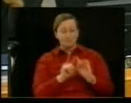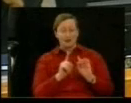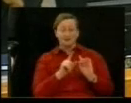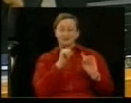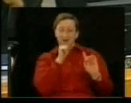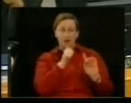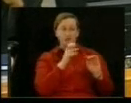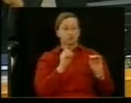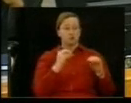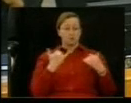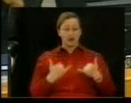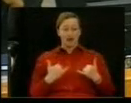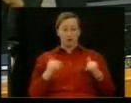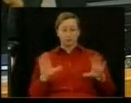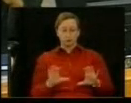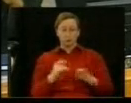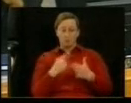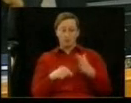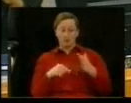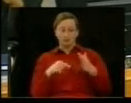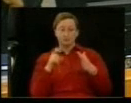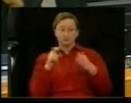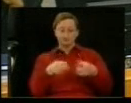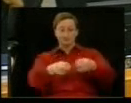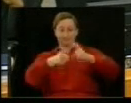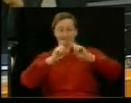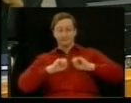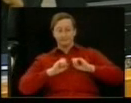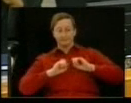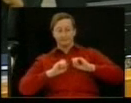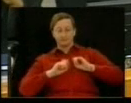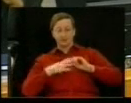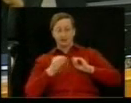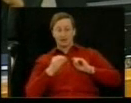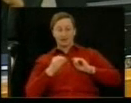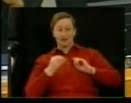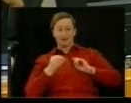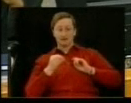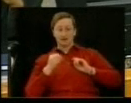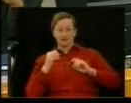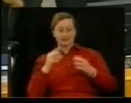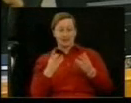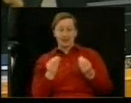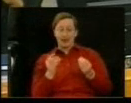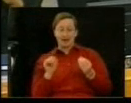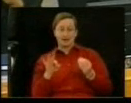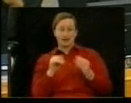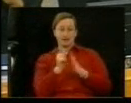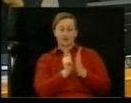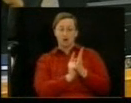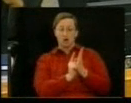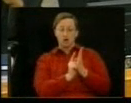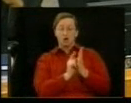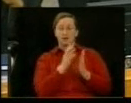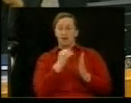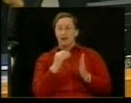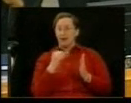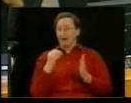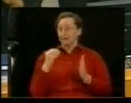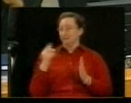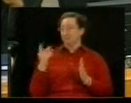dealing with what they gave us to do. And, we're a land of laws. And, Mr. Law Director, the things that I've talked to you